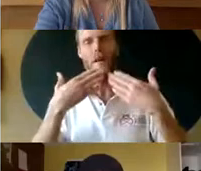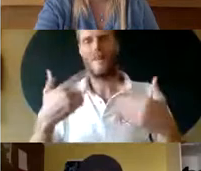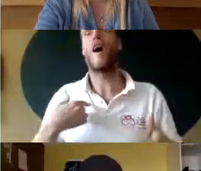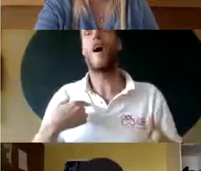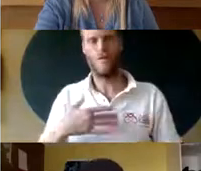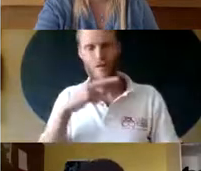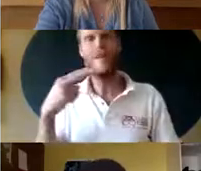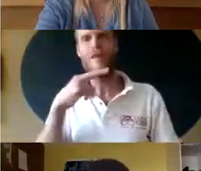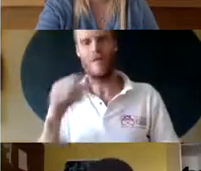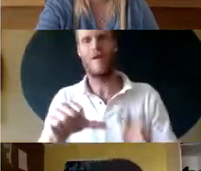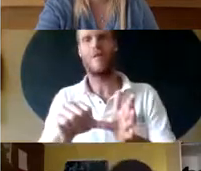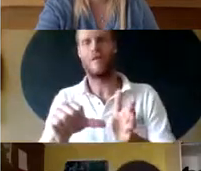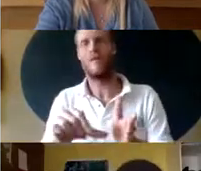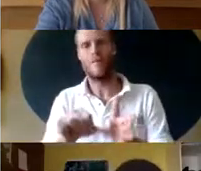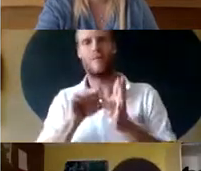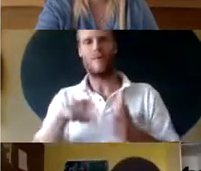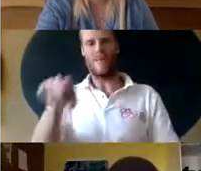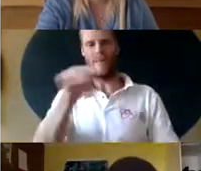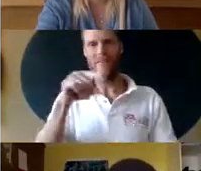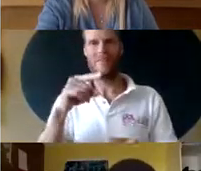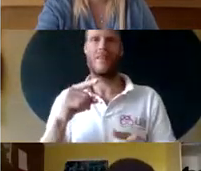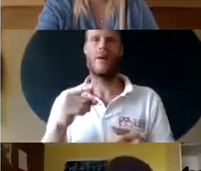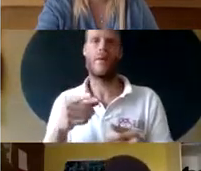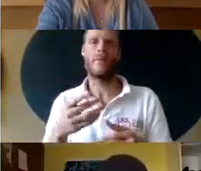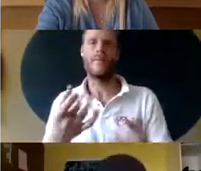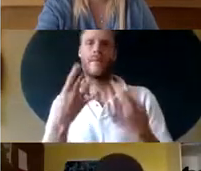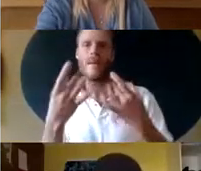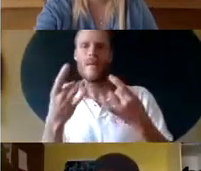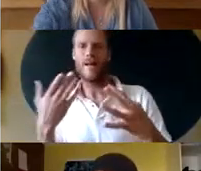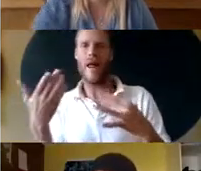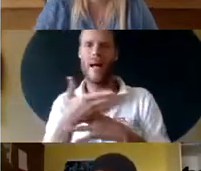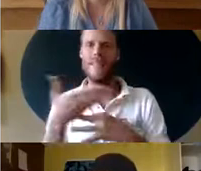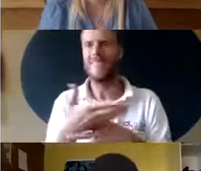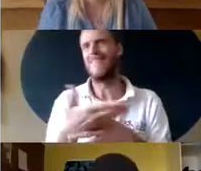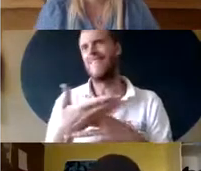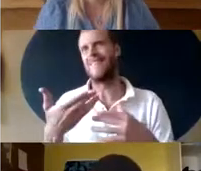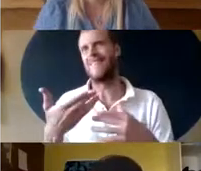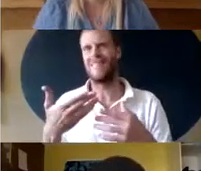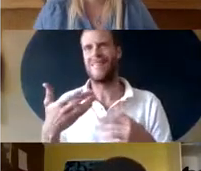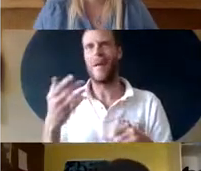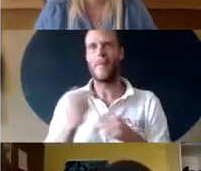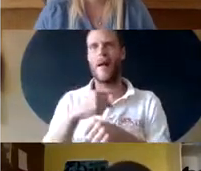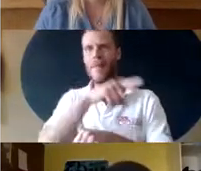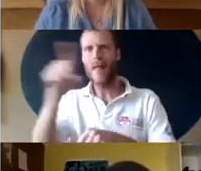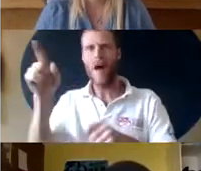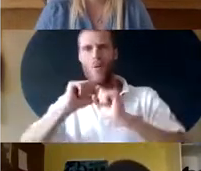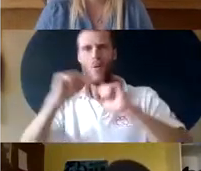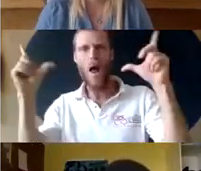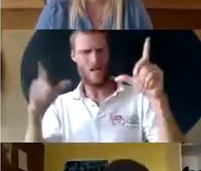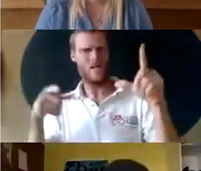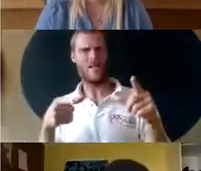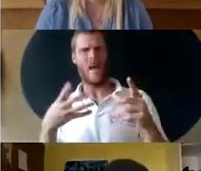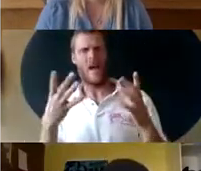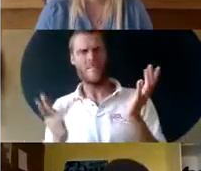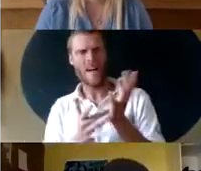Oh, yes, yeah. Thank you as well. It was really important today's session, you know, giving